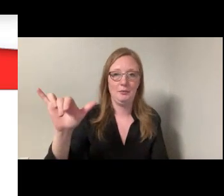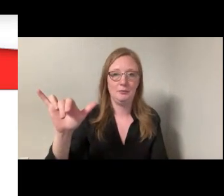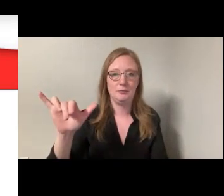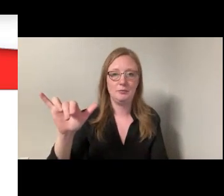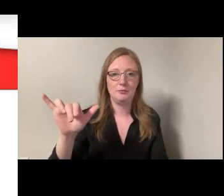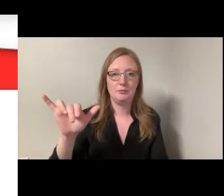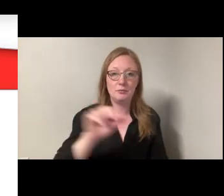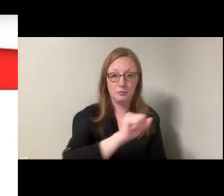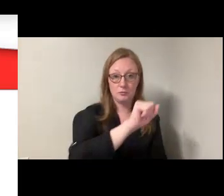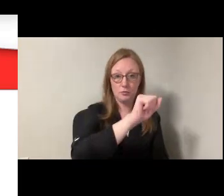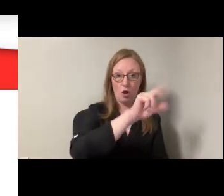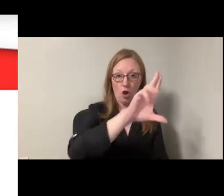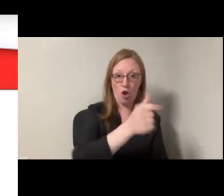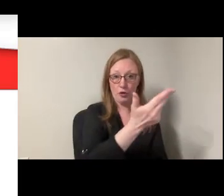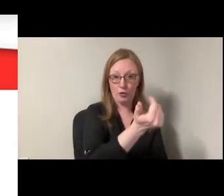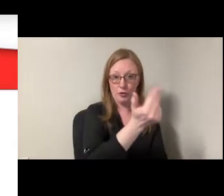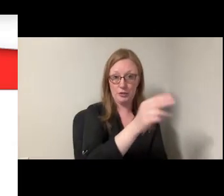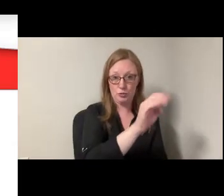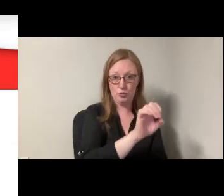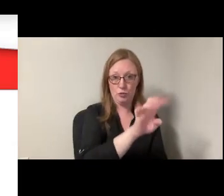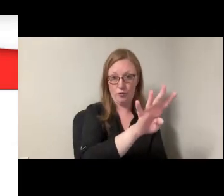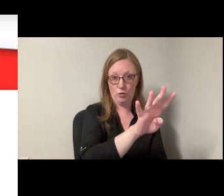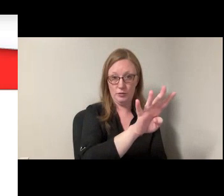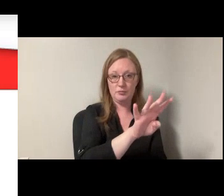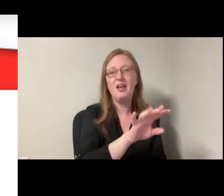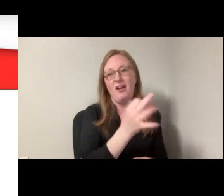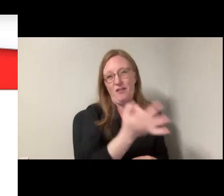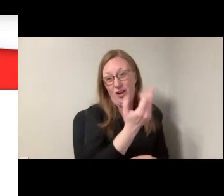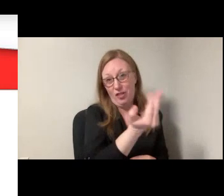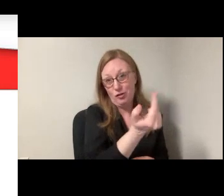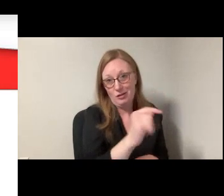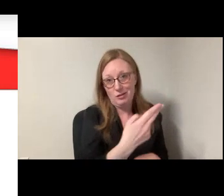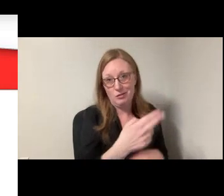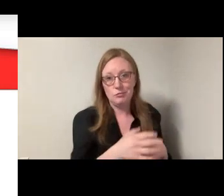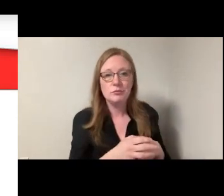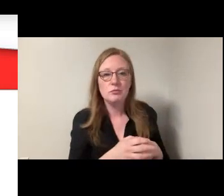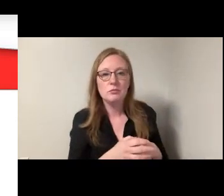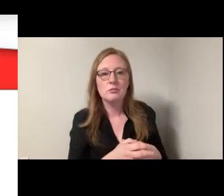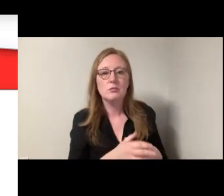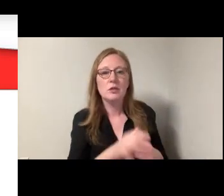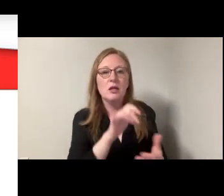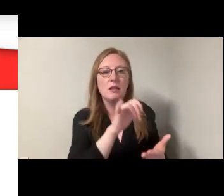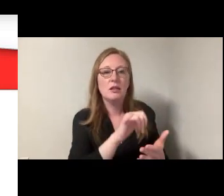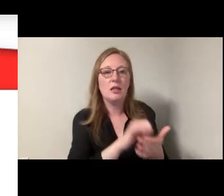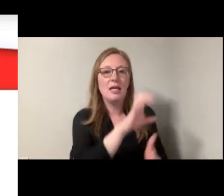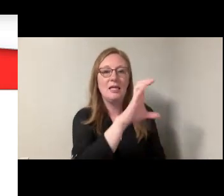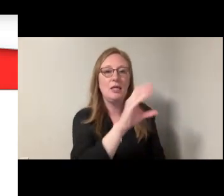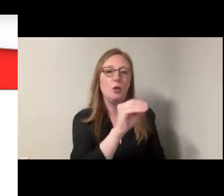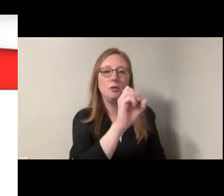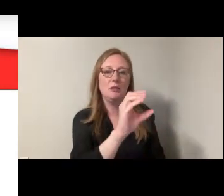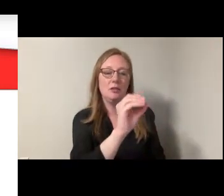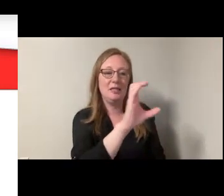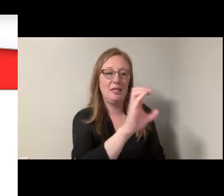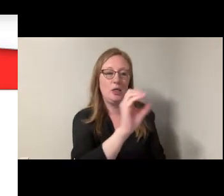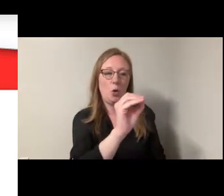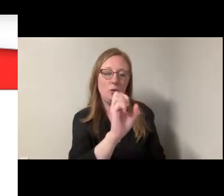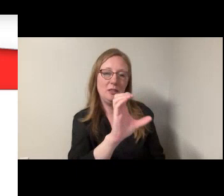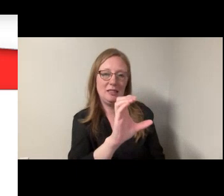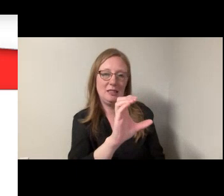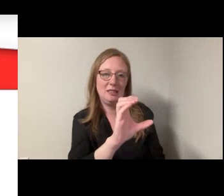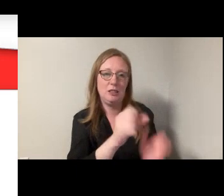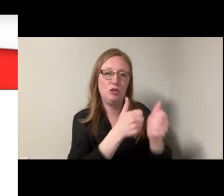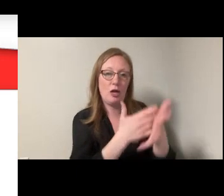August the 13th, 2004, Friday the 13th. Here's the web EOC of the time, state EOC tracker message. And these